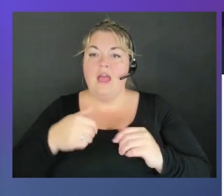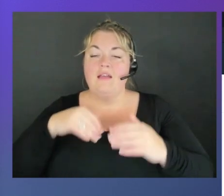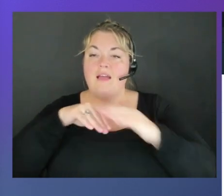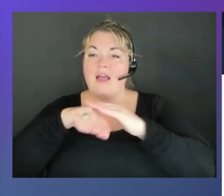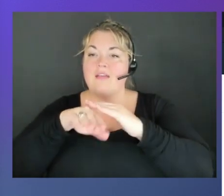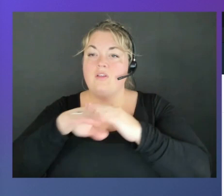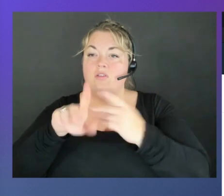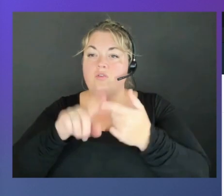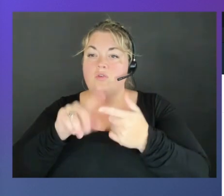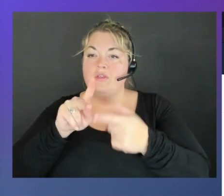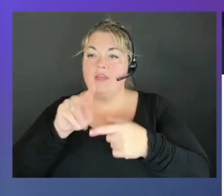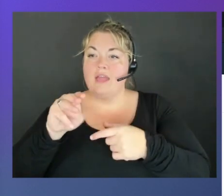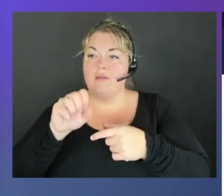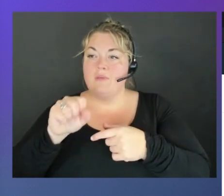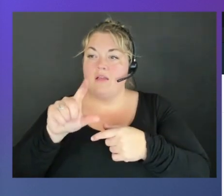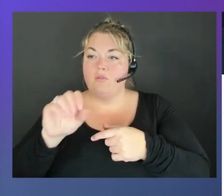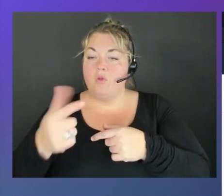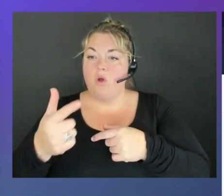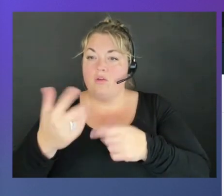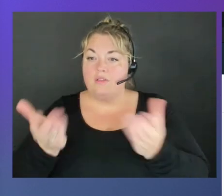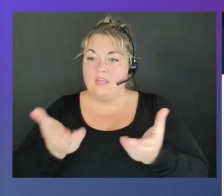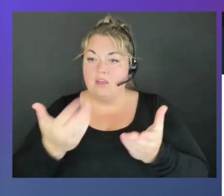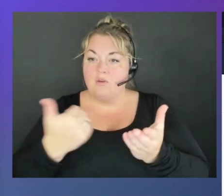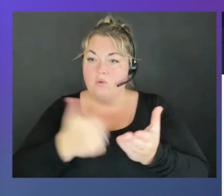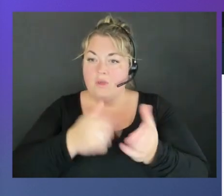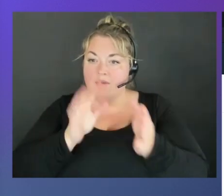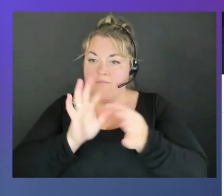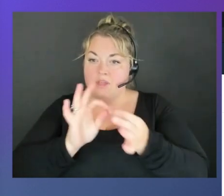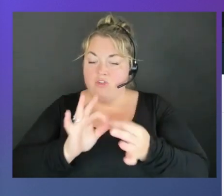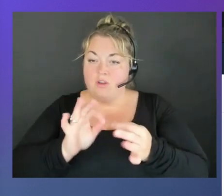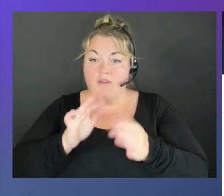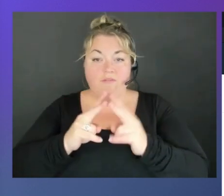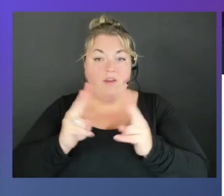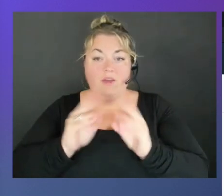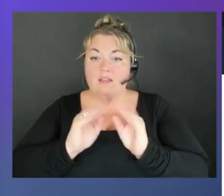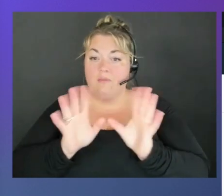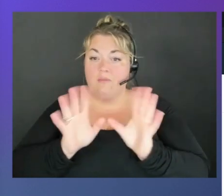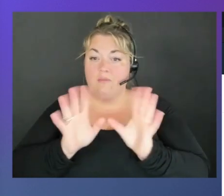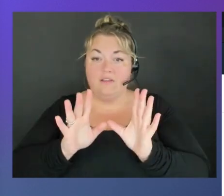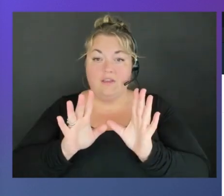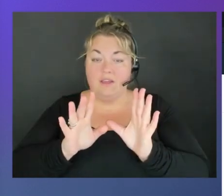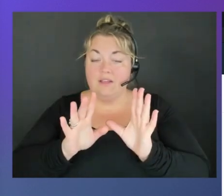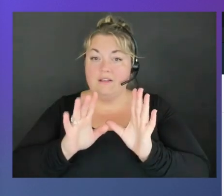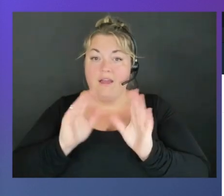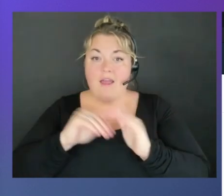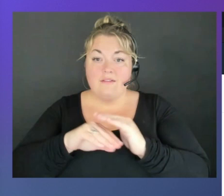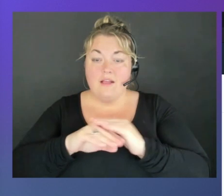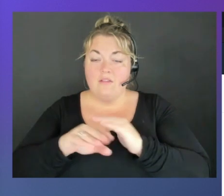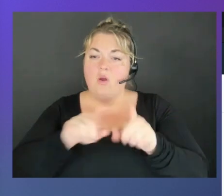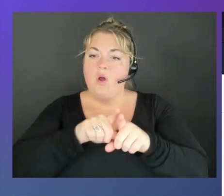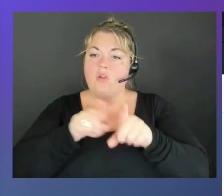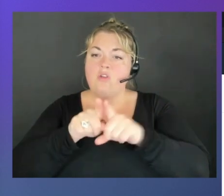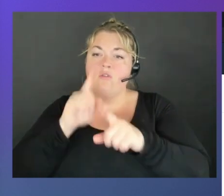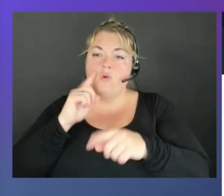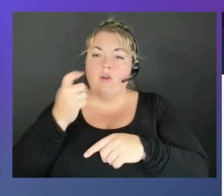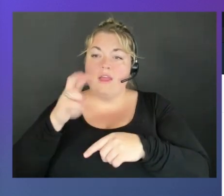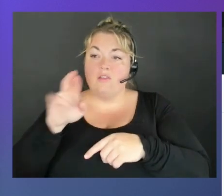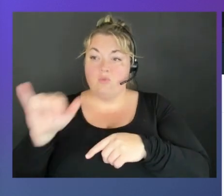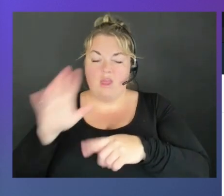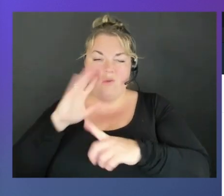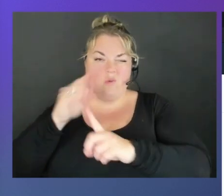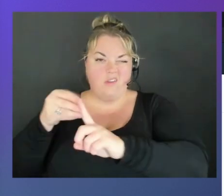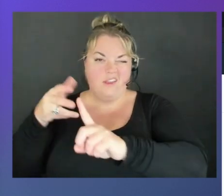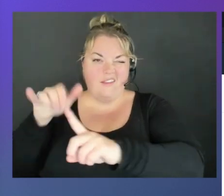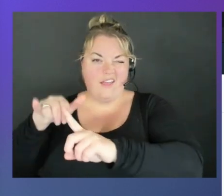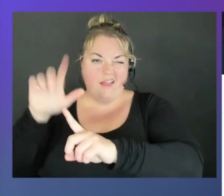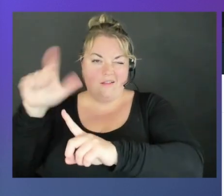KMS logs that I had earlier mentioned. Very explicit access. I also have some access for X-Ray, which we'll get into in a little bit. A little